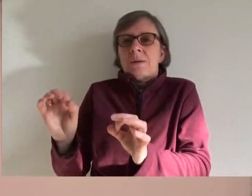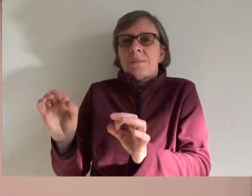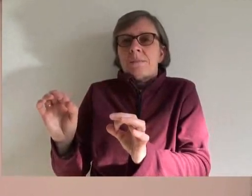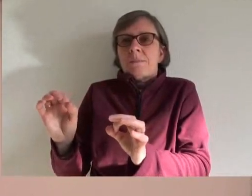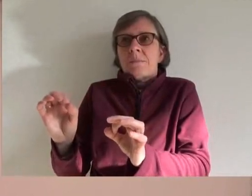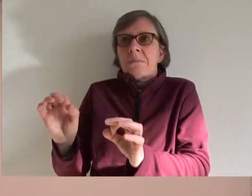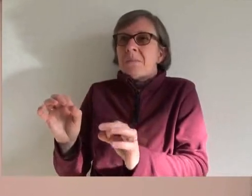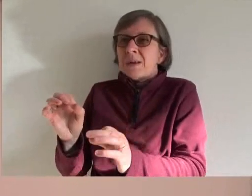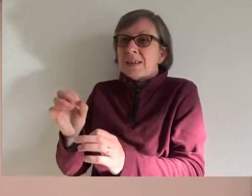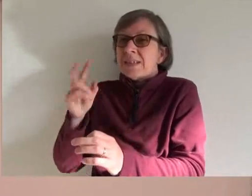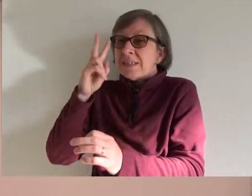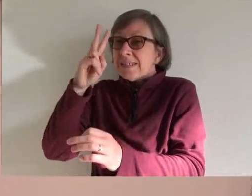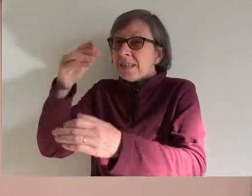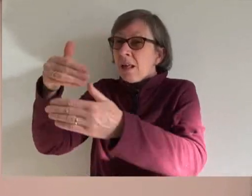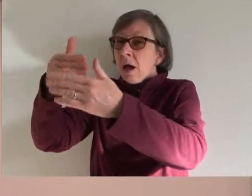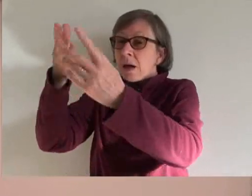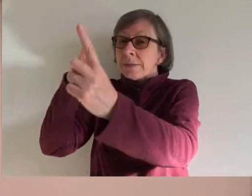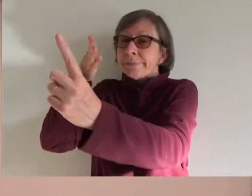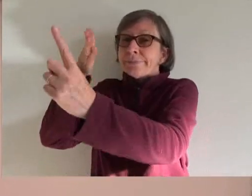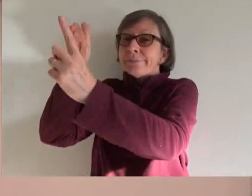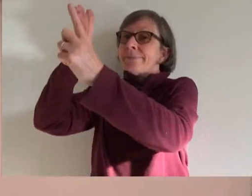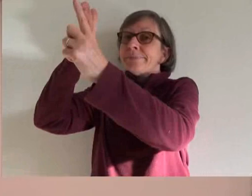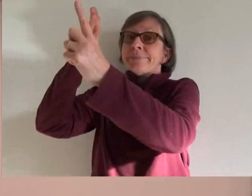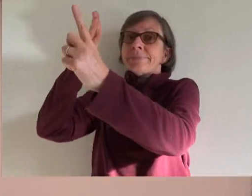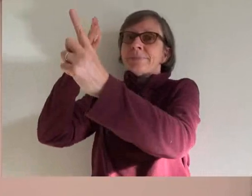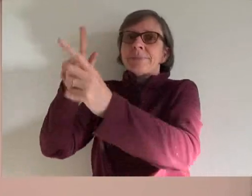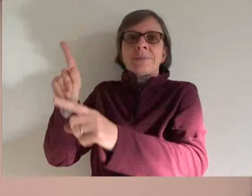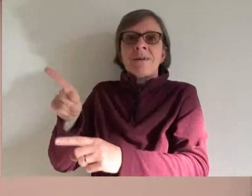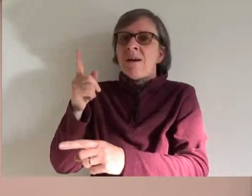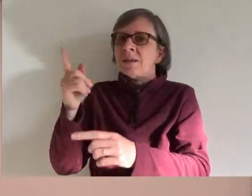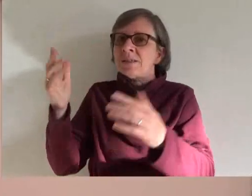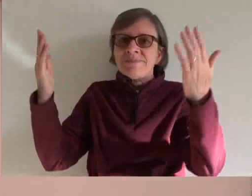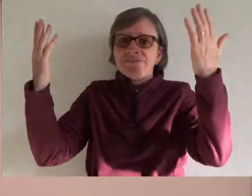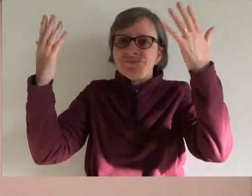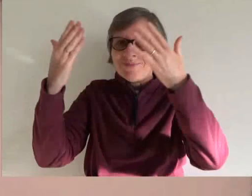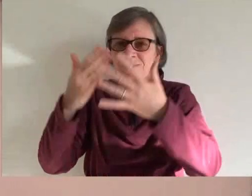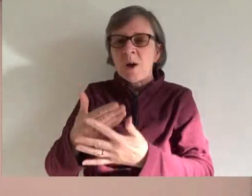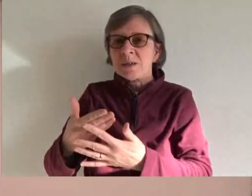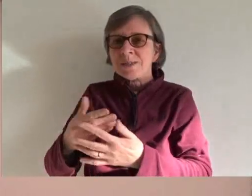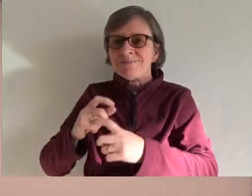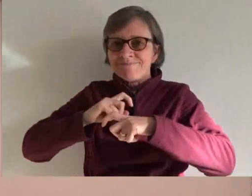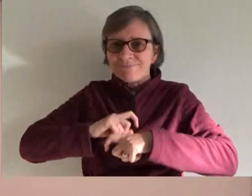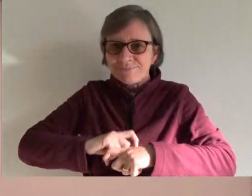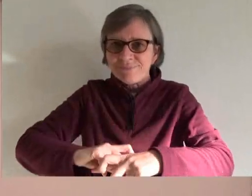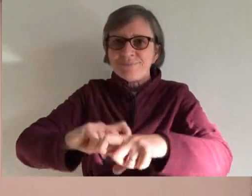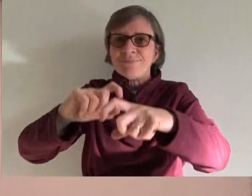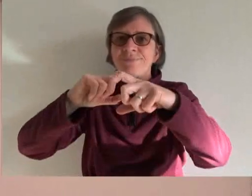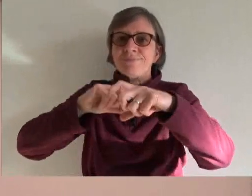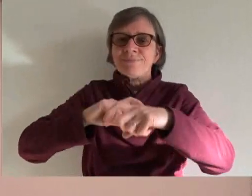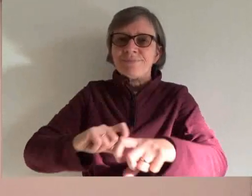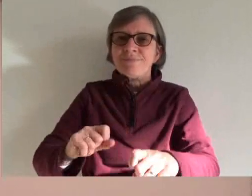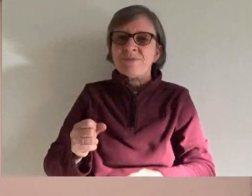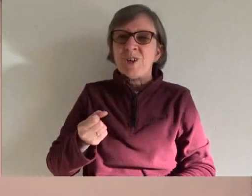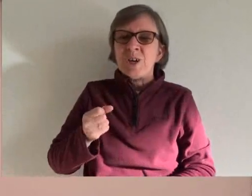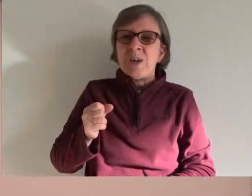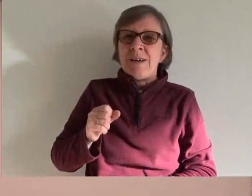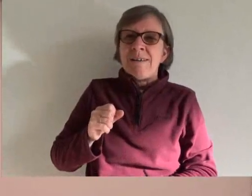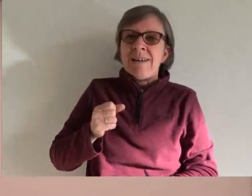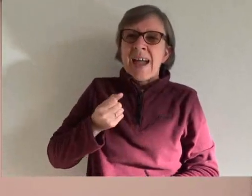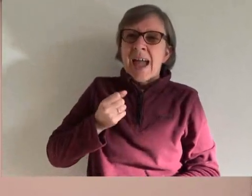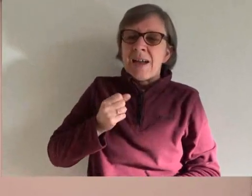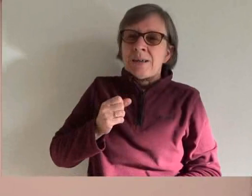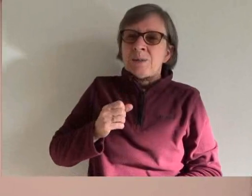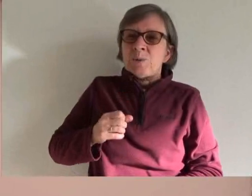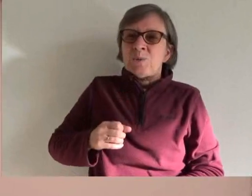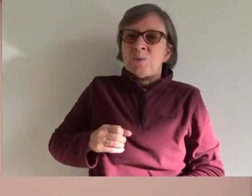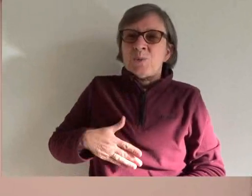God's light. And you carry on walking in darkness. So you would hate your brother. And you'll continue to hate your brother, your neighbor.